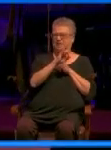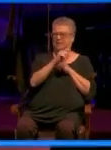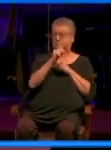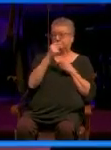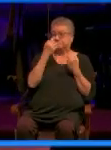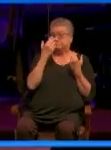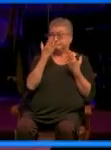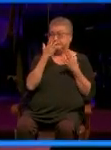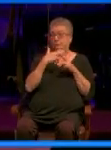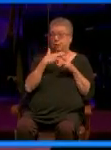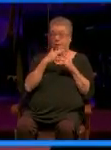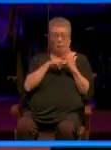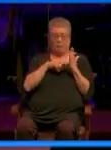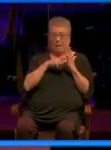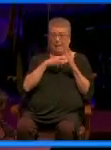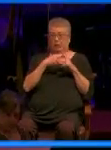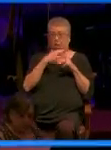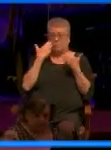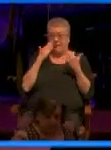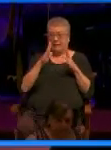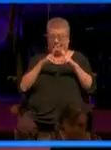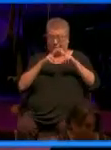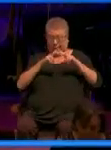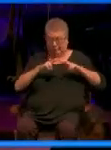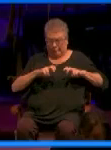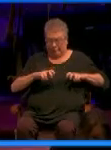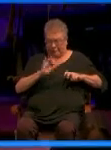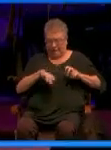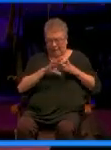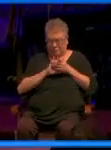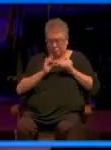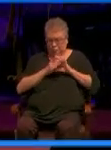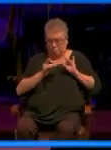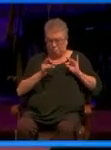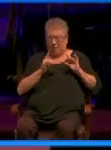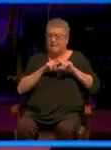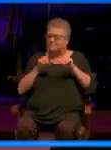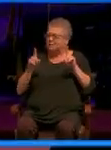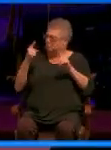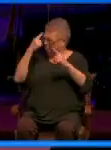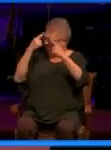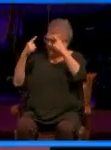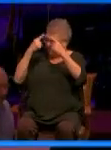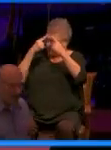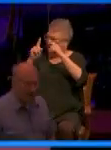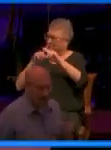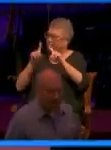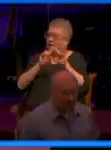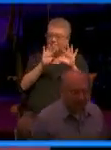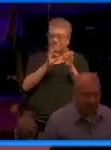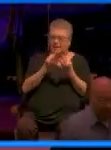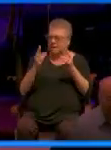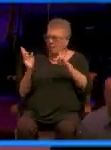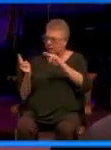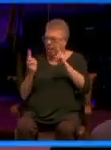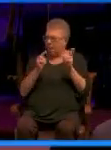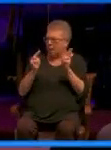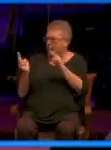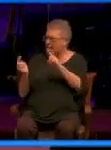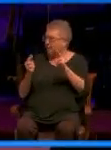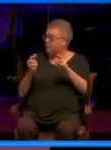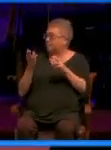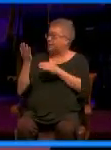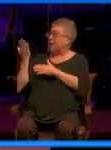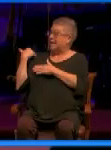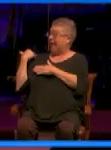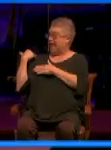I read the Cliff Notes. So I didn't try to dive too deep into it. You might think of that. When I say Family Feud, you might think of that last reunion you